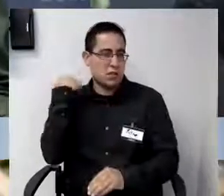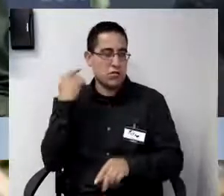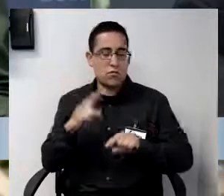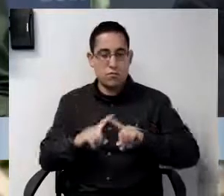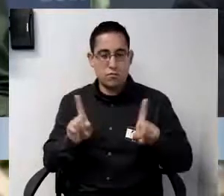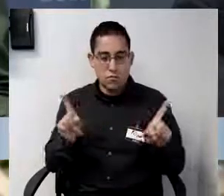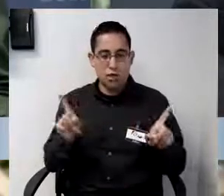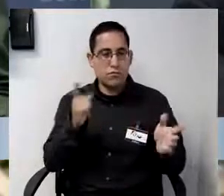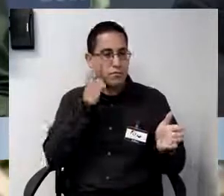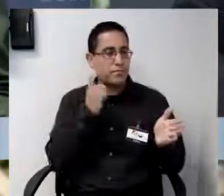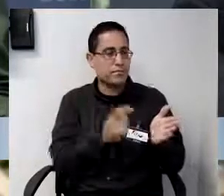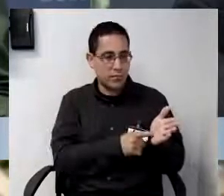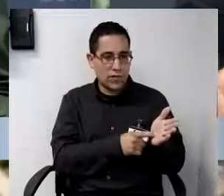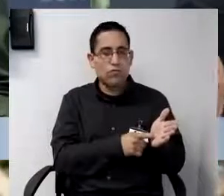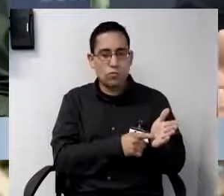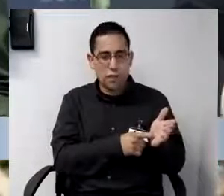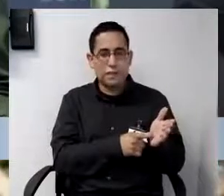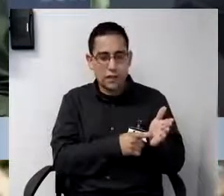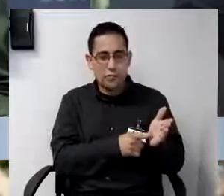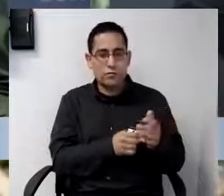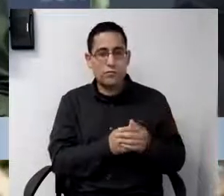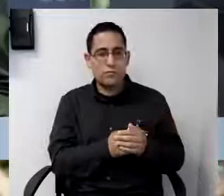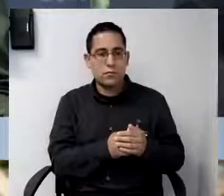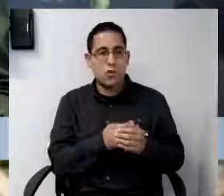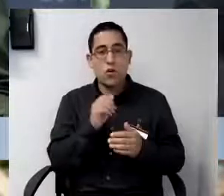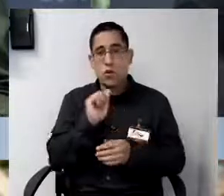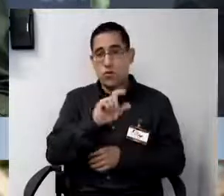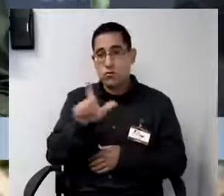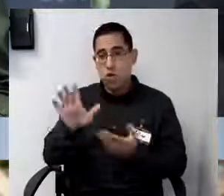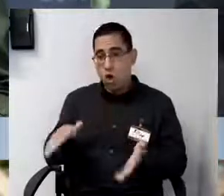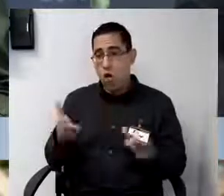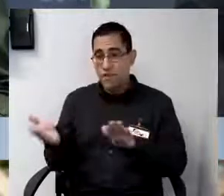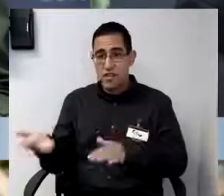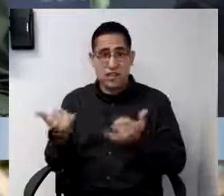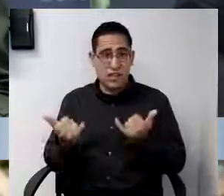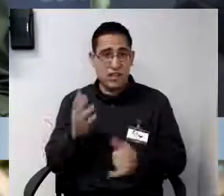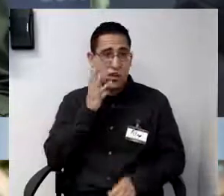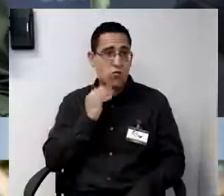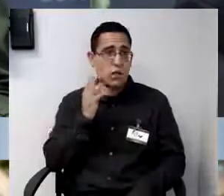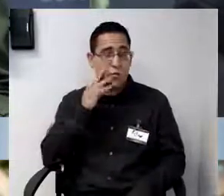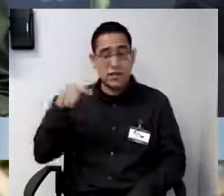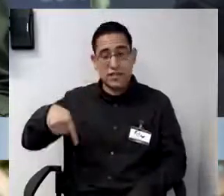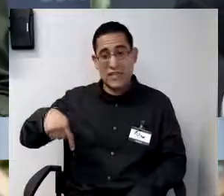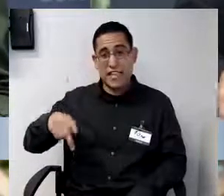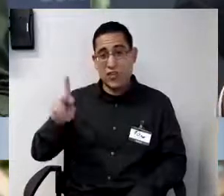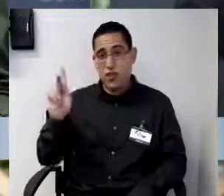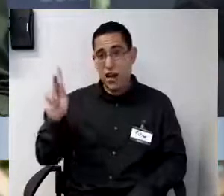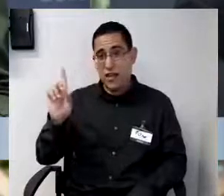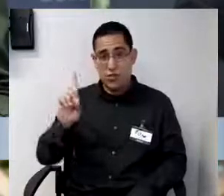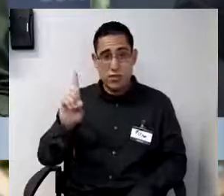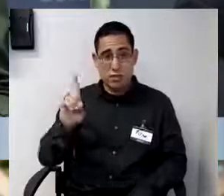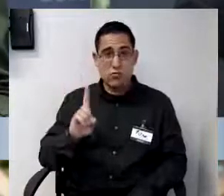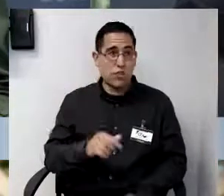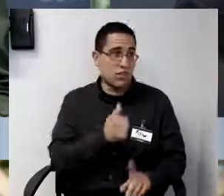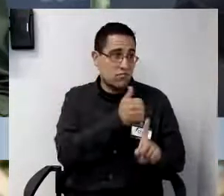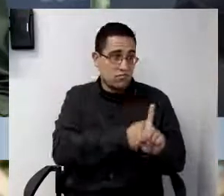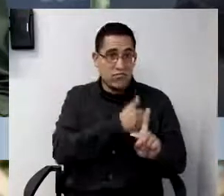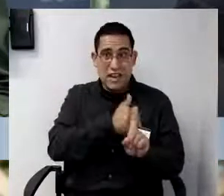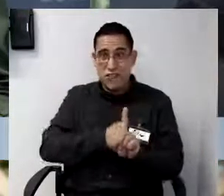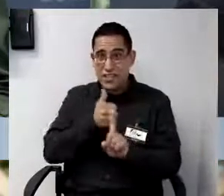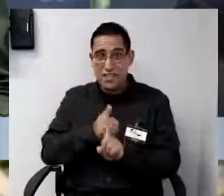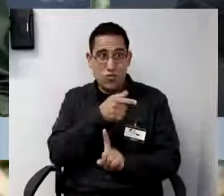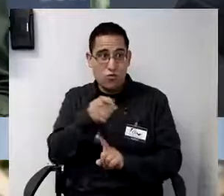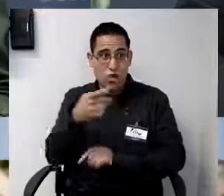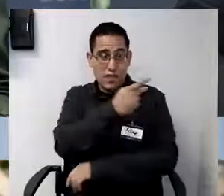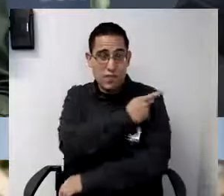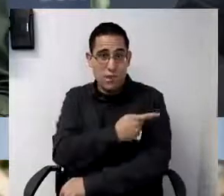found that in every one of the deaths that we experienced here at Kaweah Delta, every single one of those patients had at